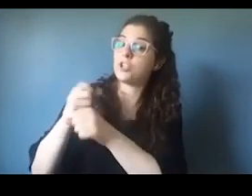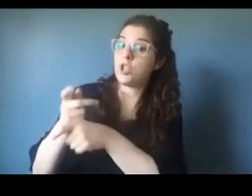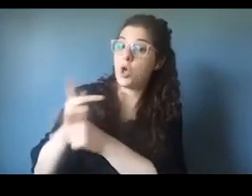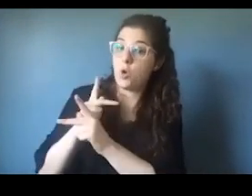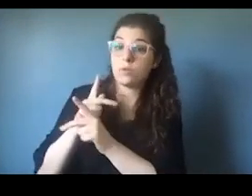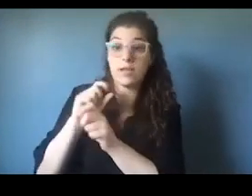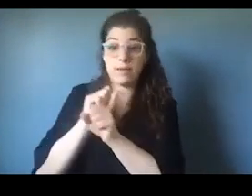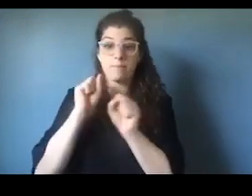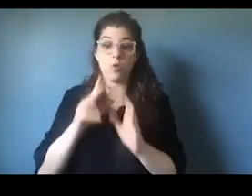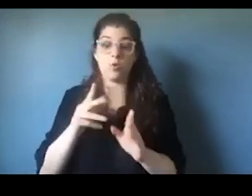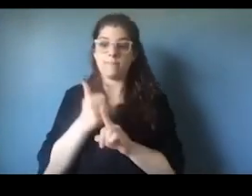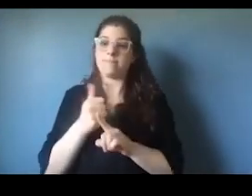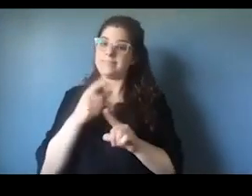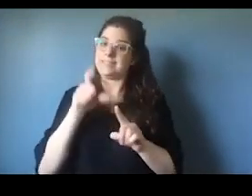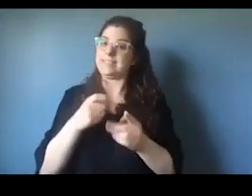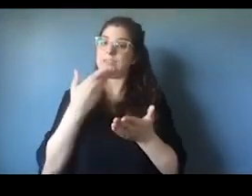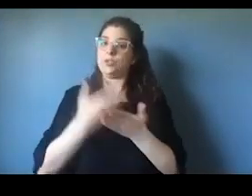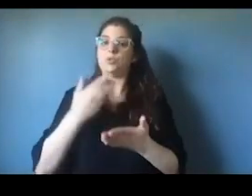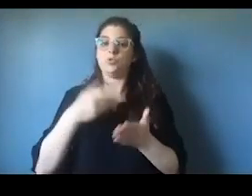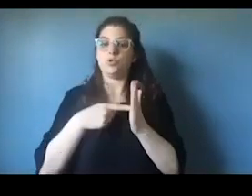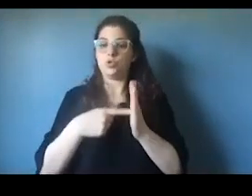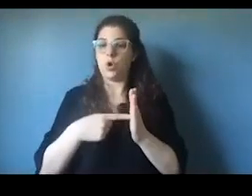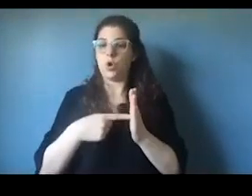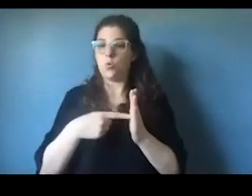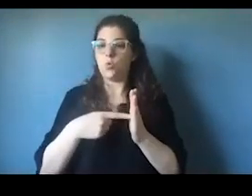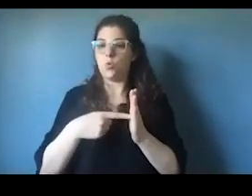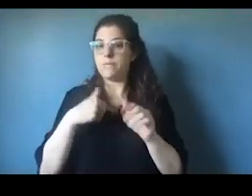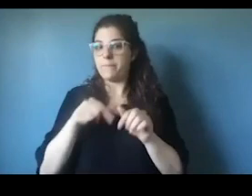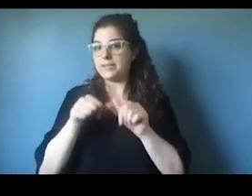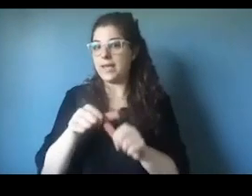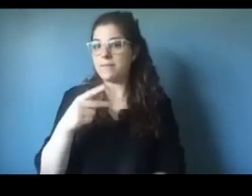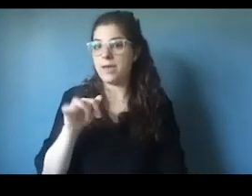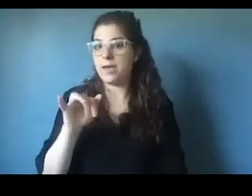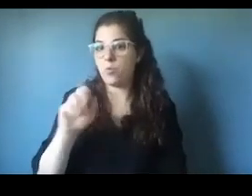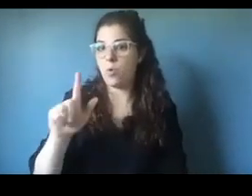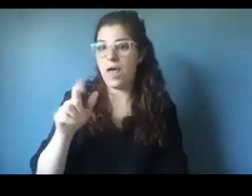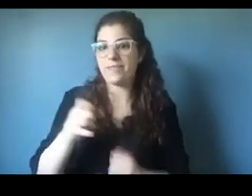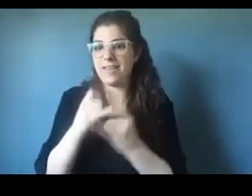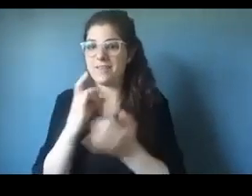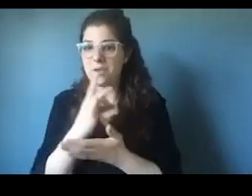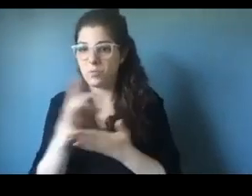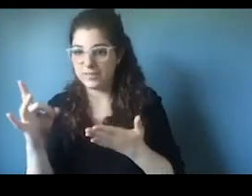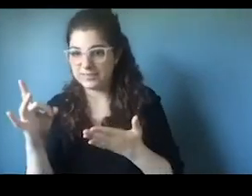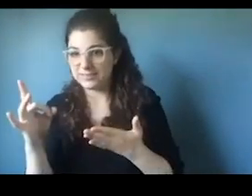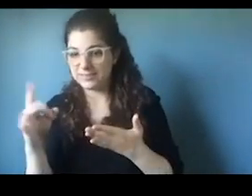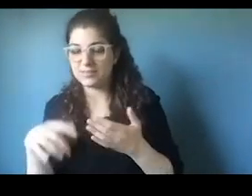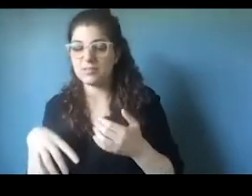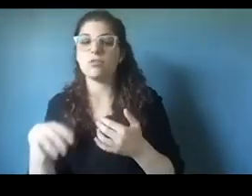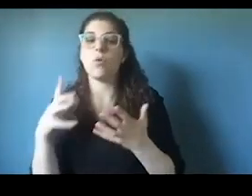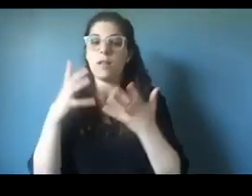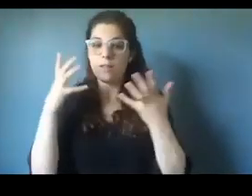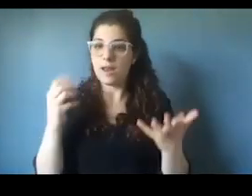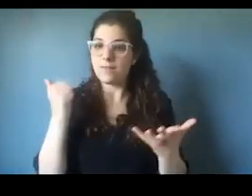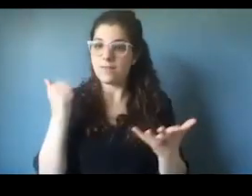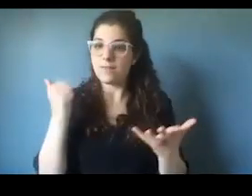employers need to show that they've maintained payroll at a certain level at the end of an 8-week period. And so a lot of dentist